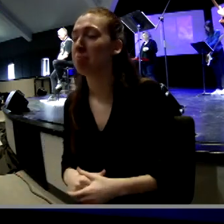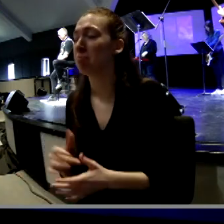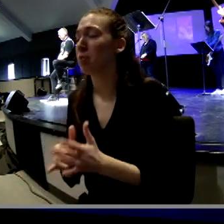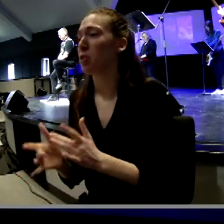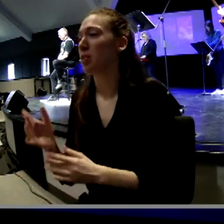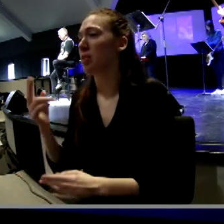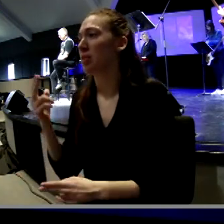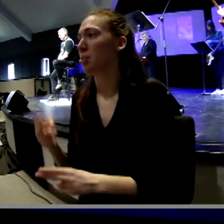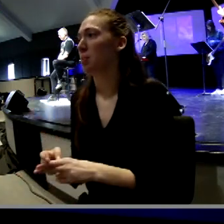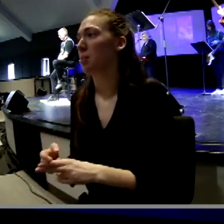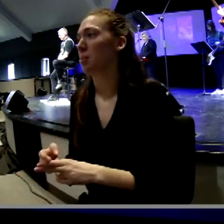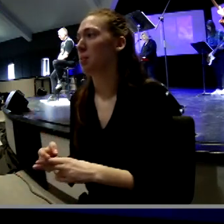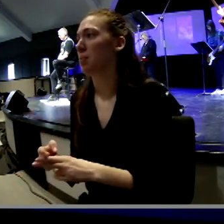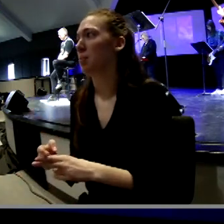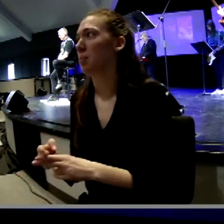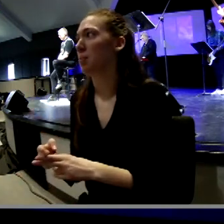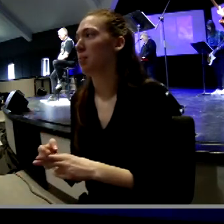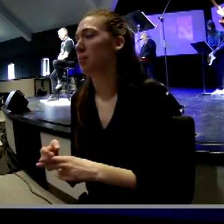In Jesus' name.